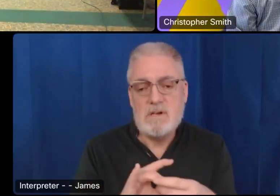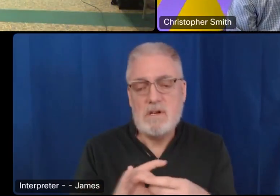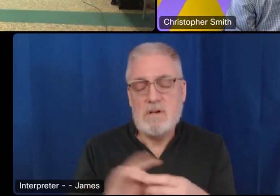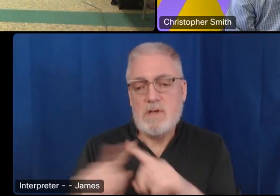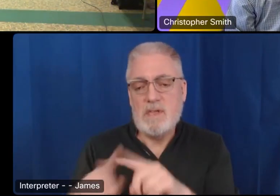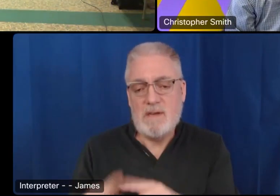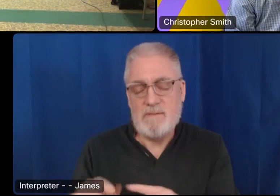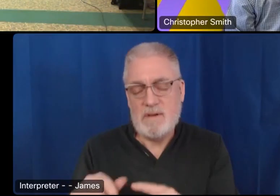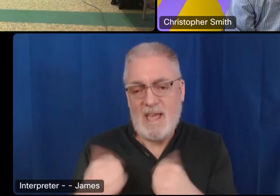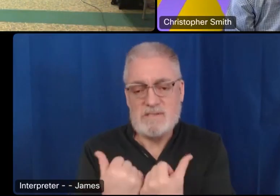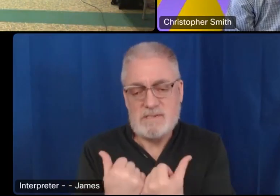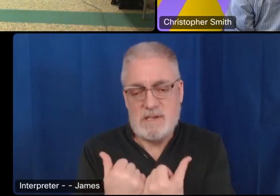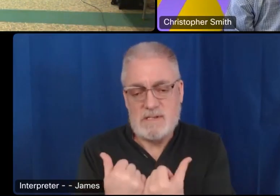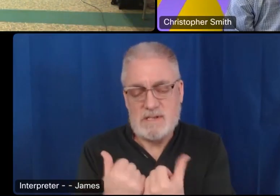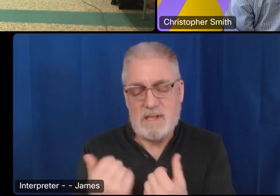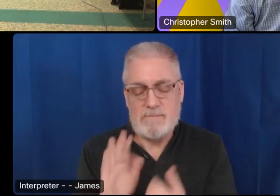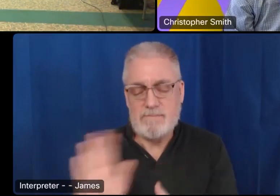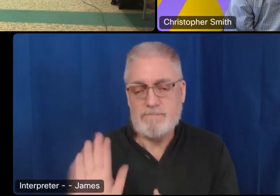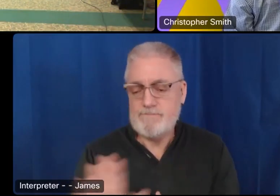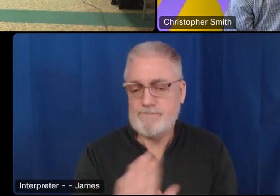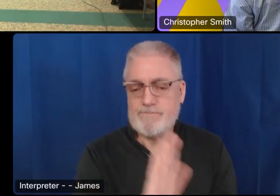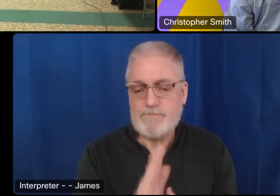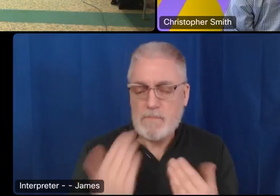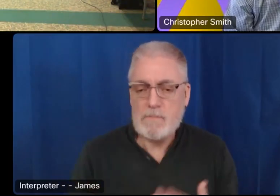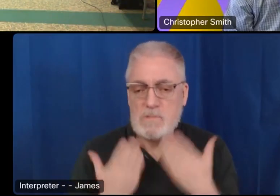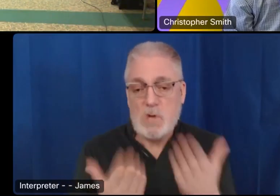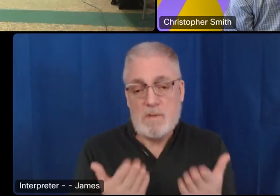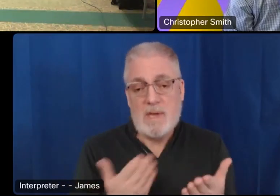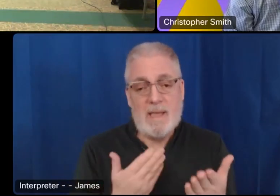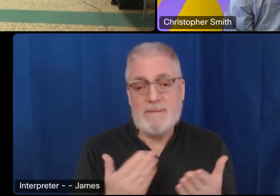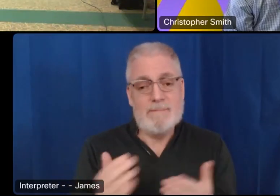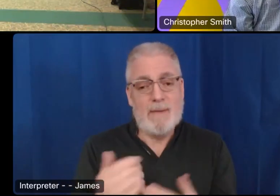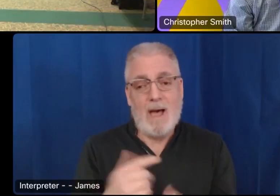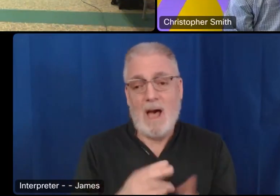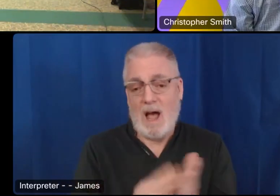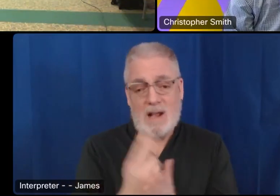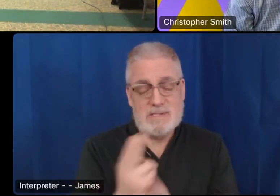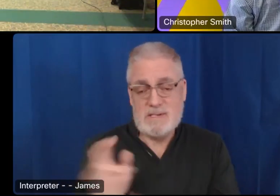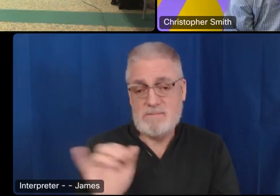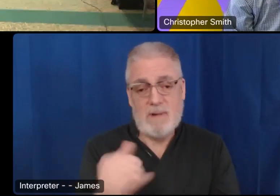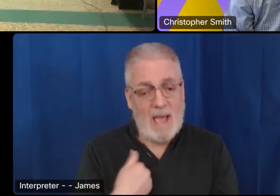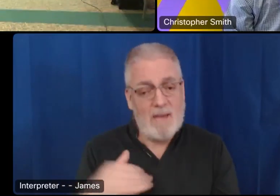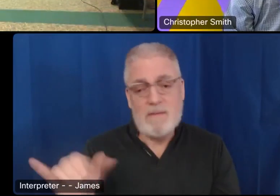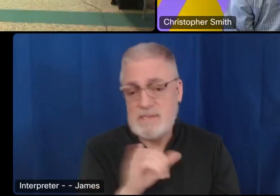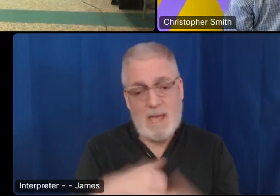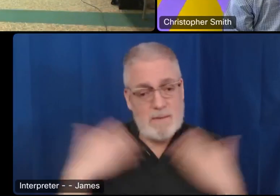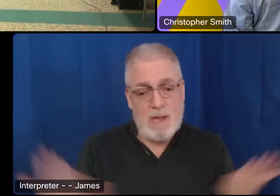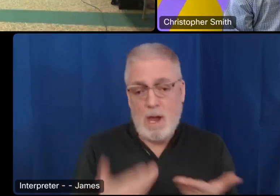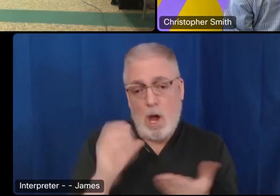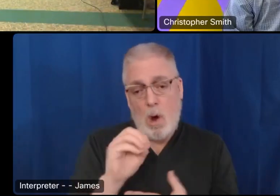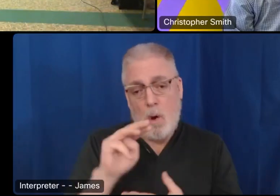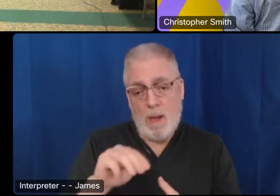range of programs that are largely OMH sponsored and funded. So I'll pause there because that